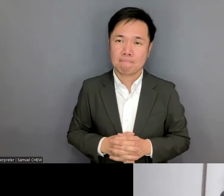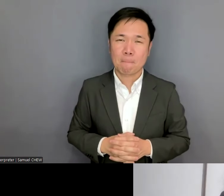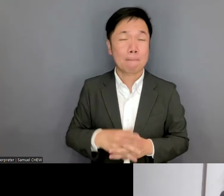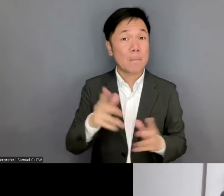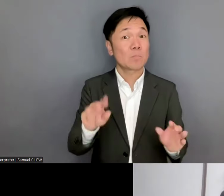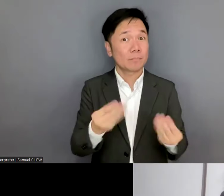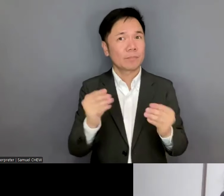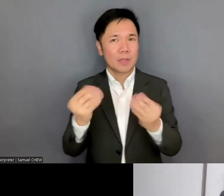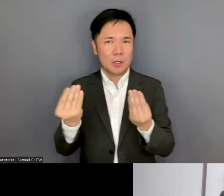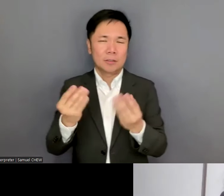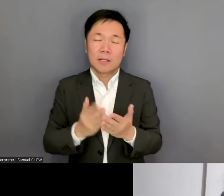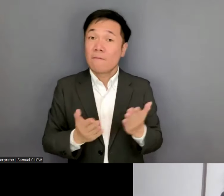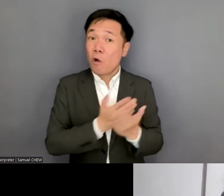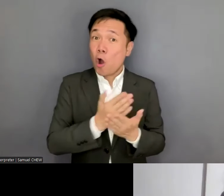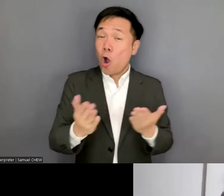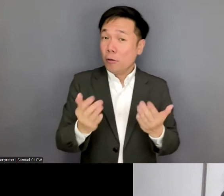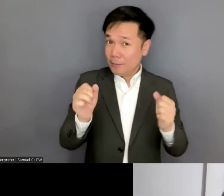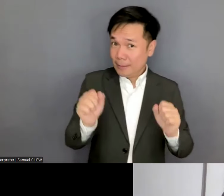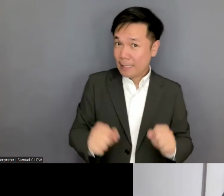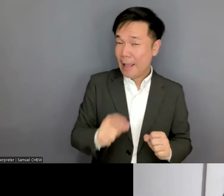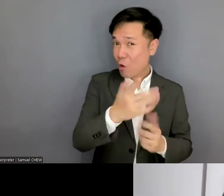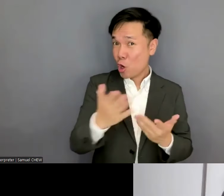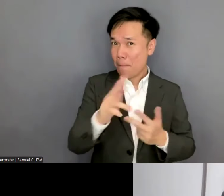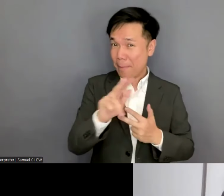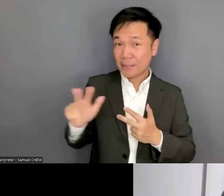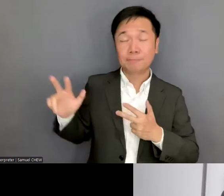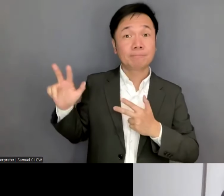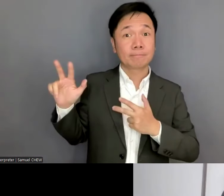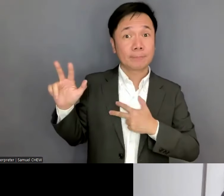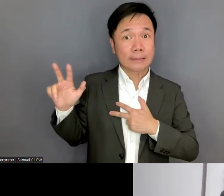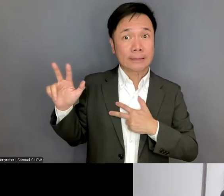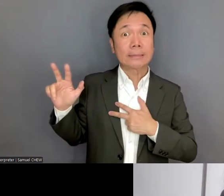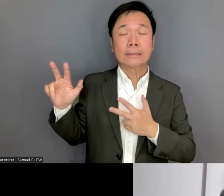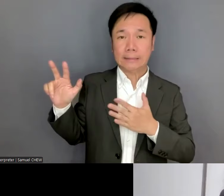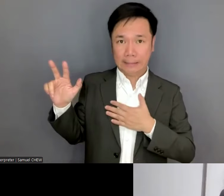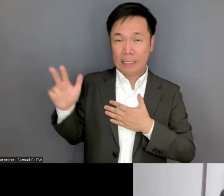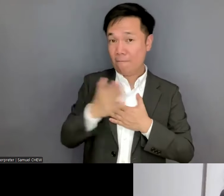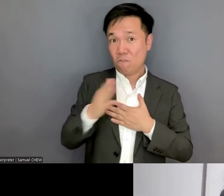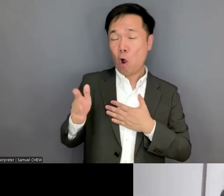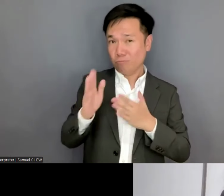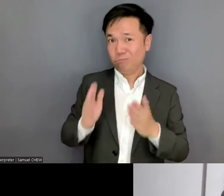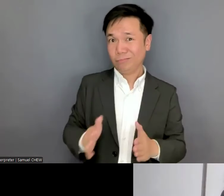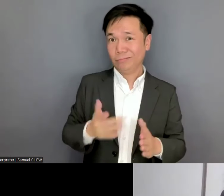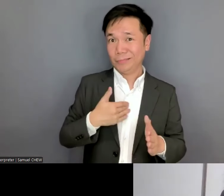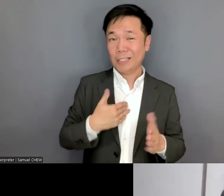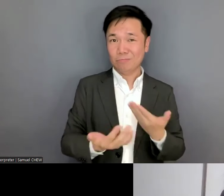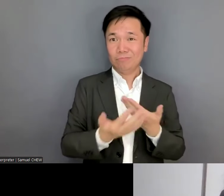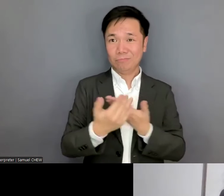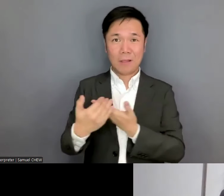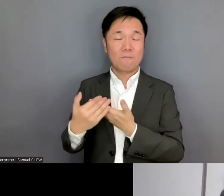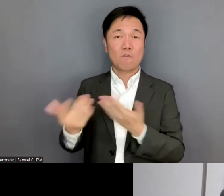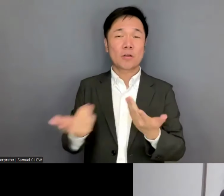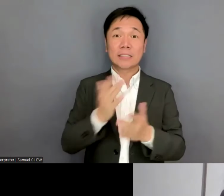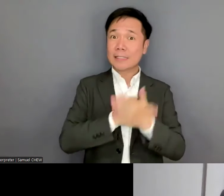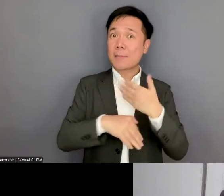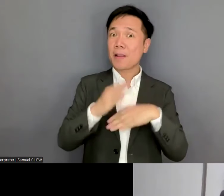consider that we can align the commitments that governments and other stakeholders need to do regarding disability